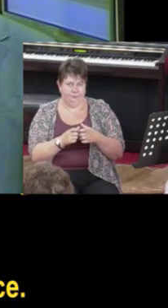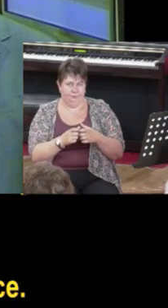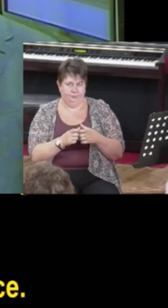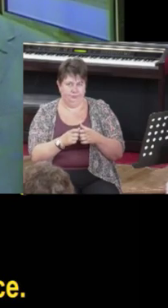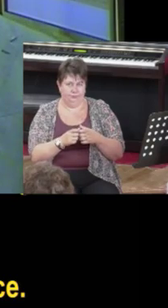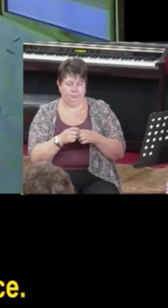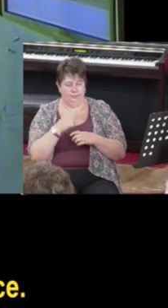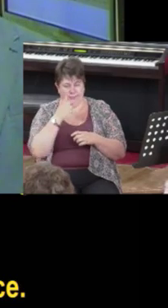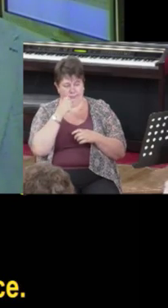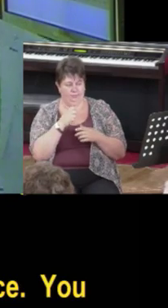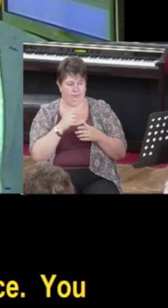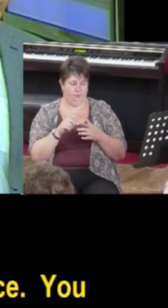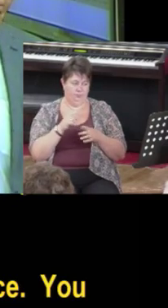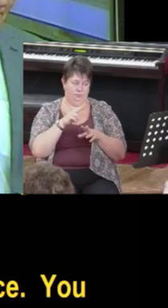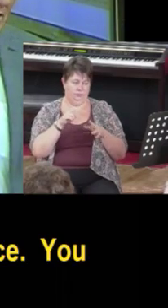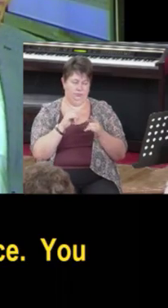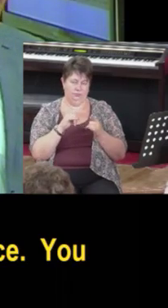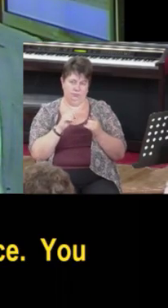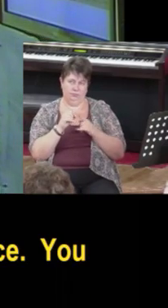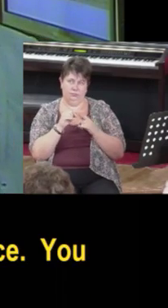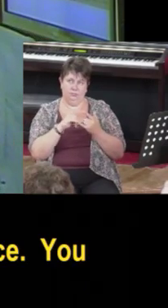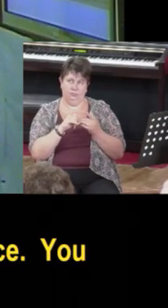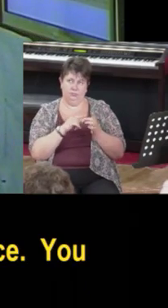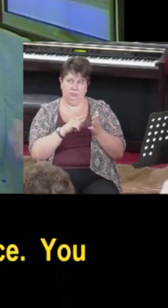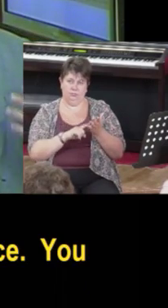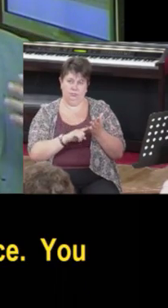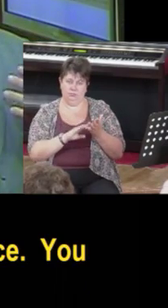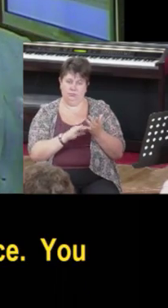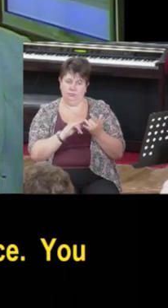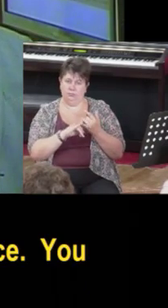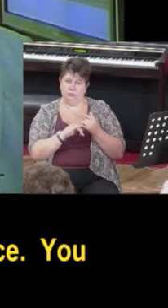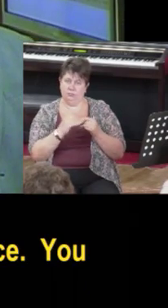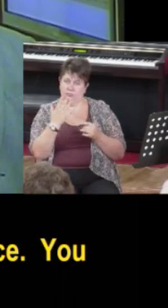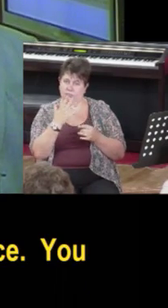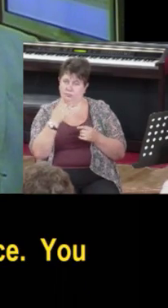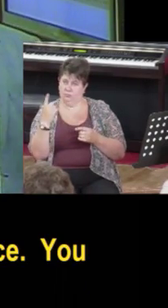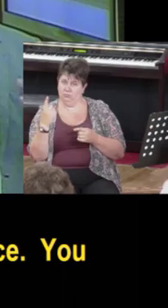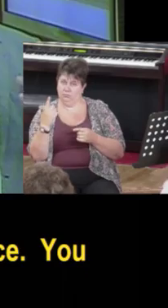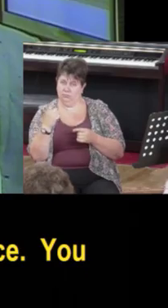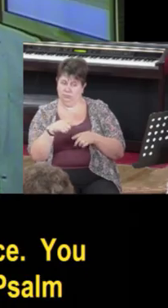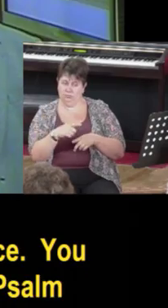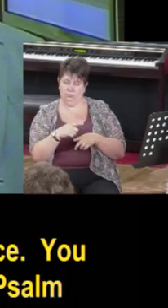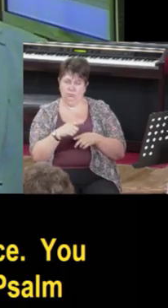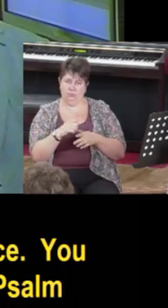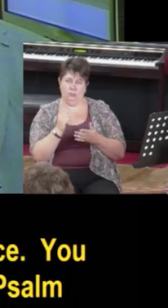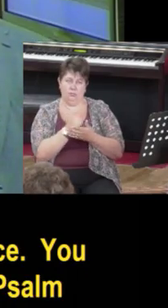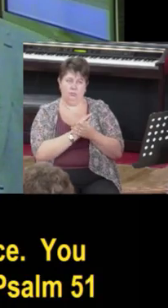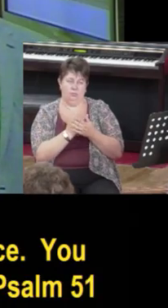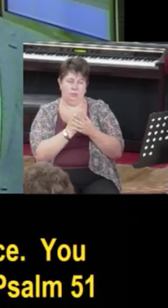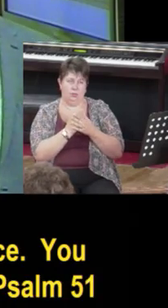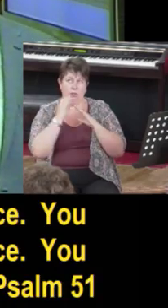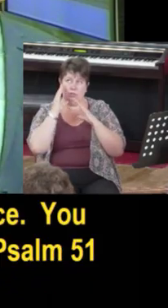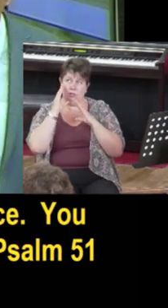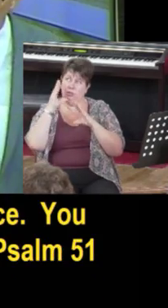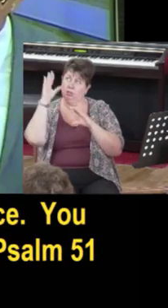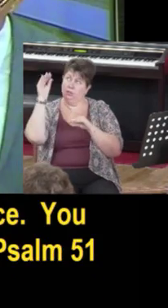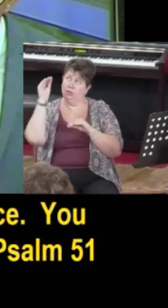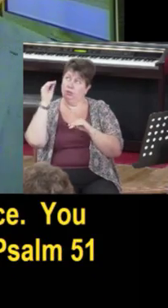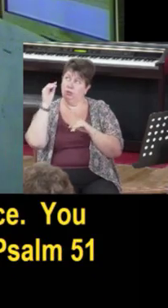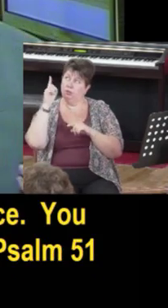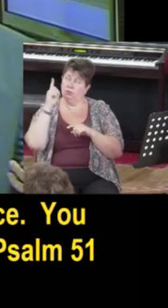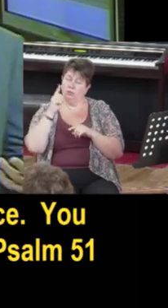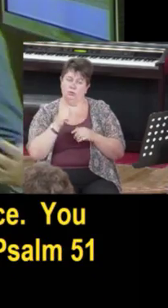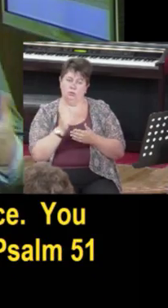go to Psalm 51, which is David's great psalm of confession, where he